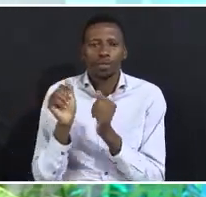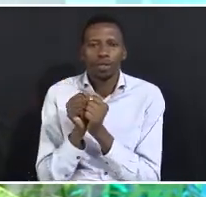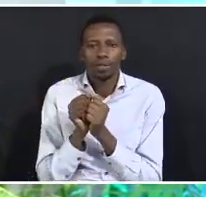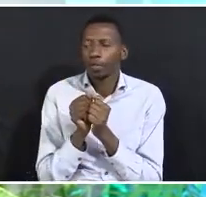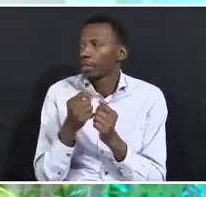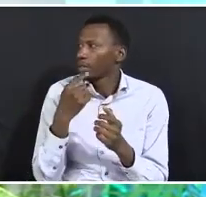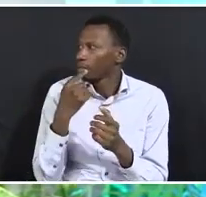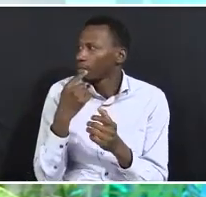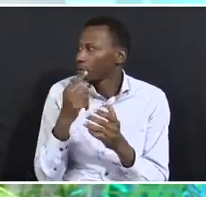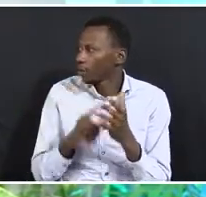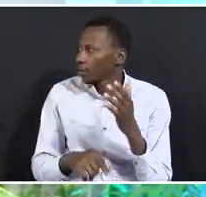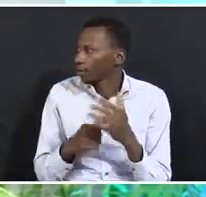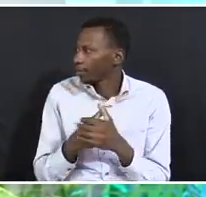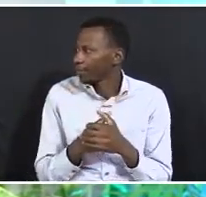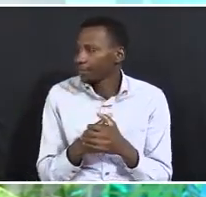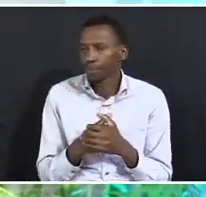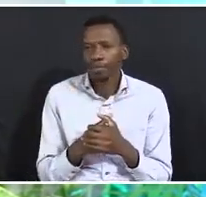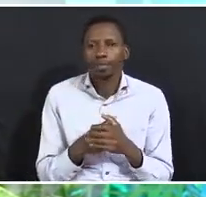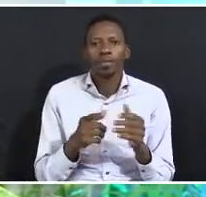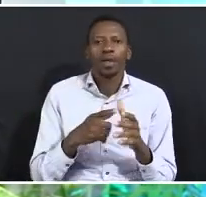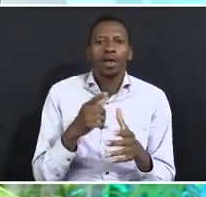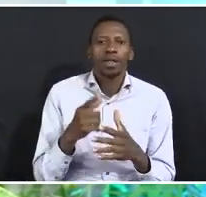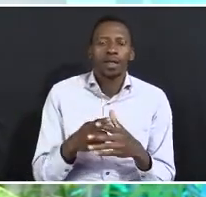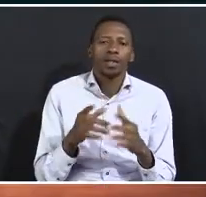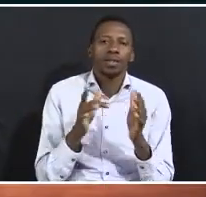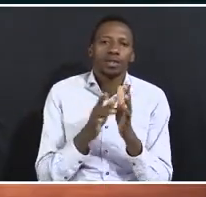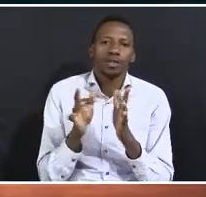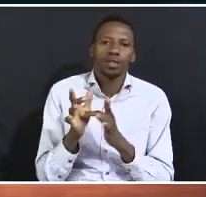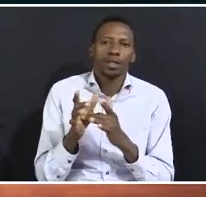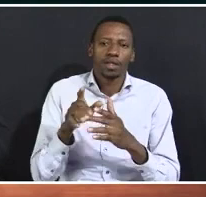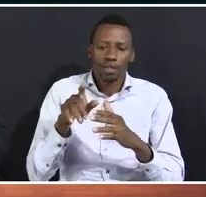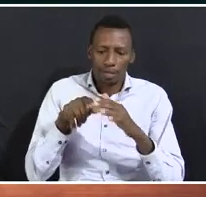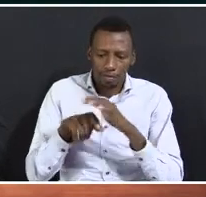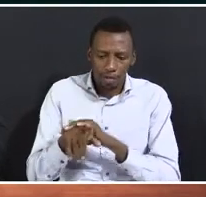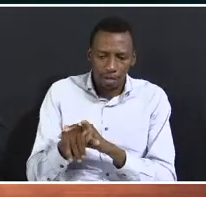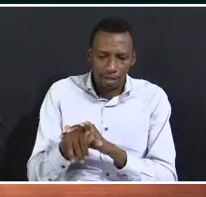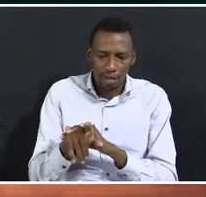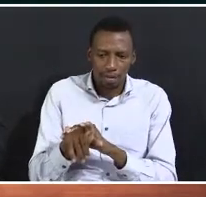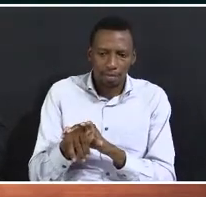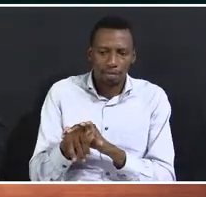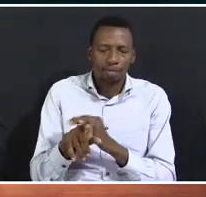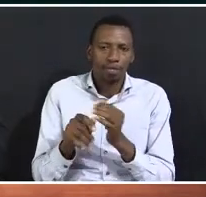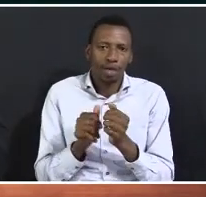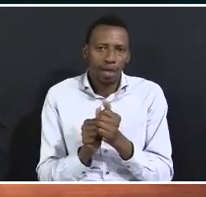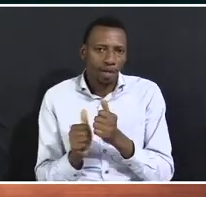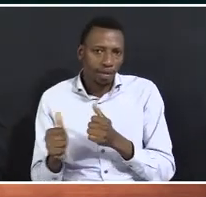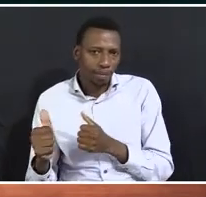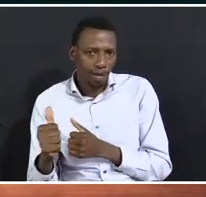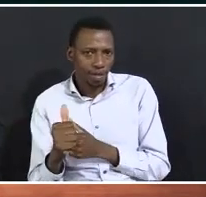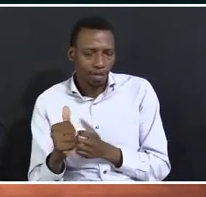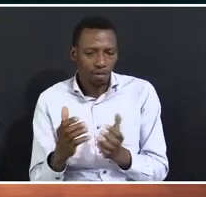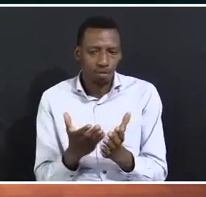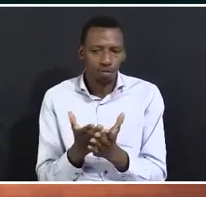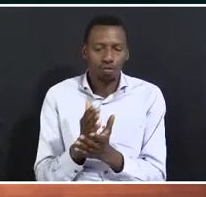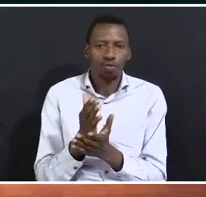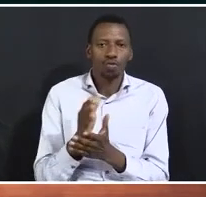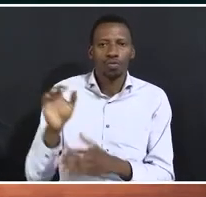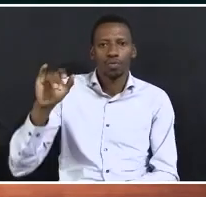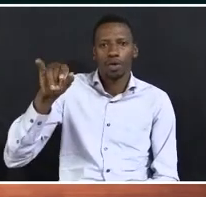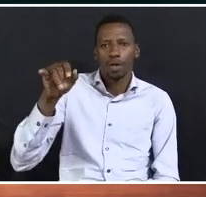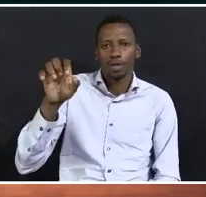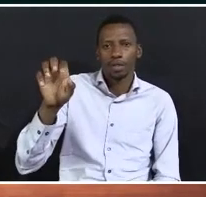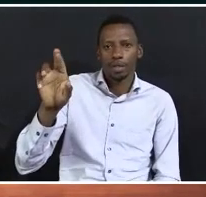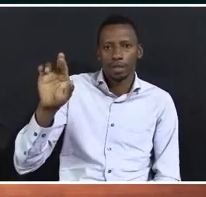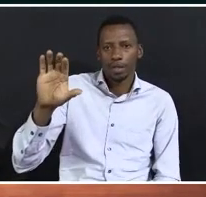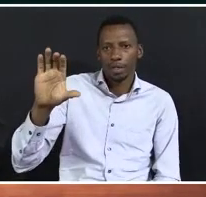10. It says, Then Jesus entered and passed through Jericho. Now,